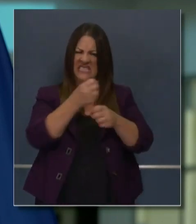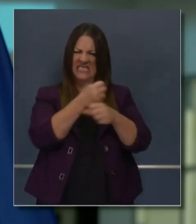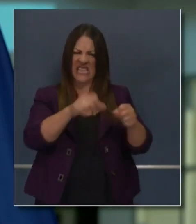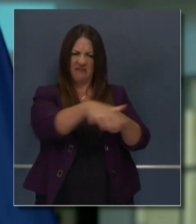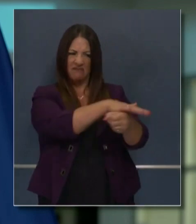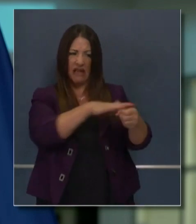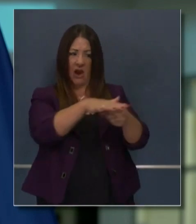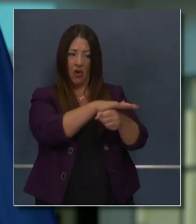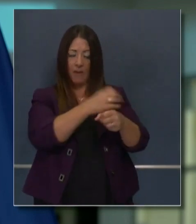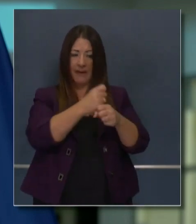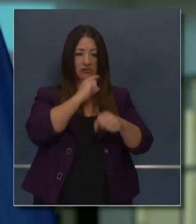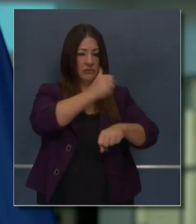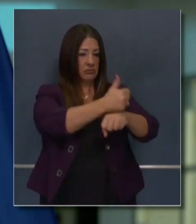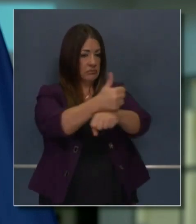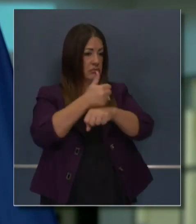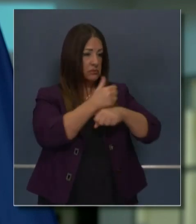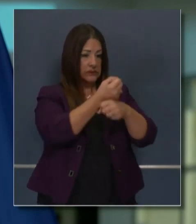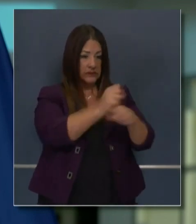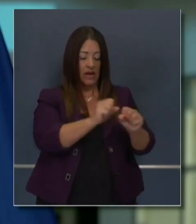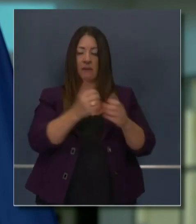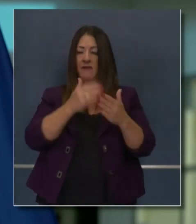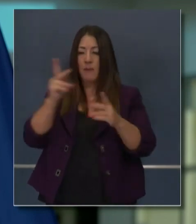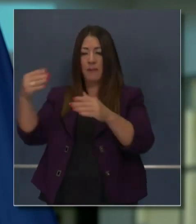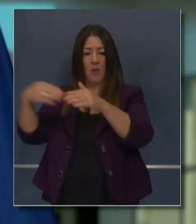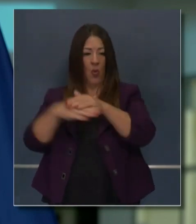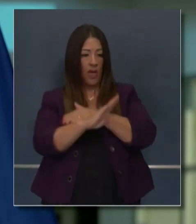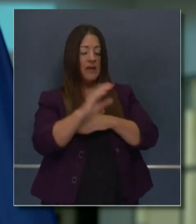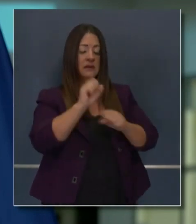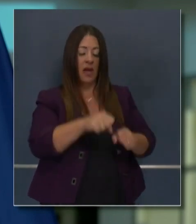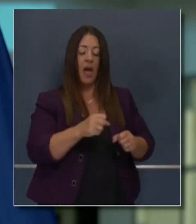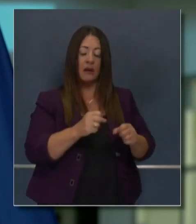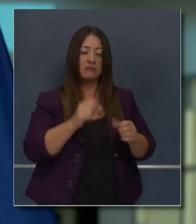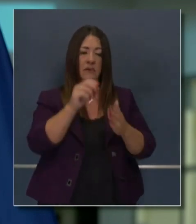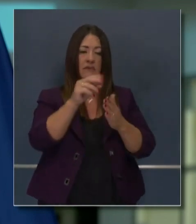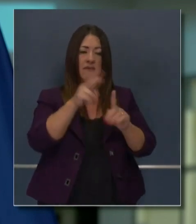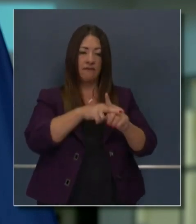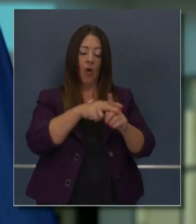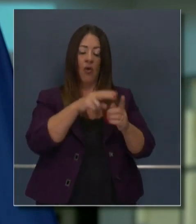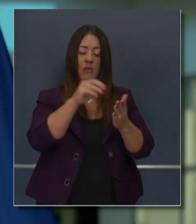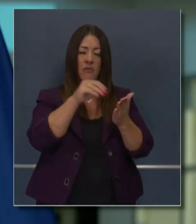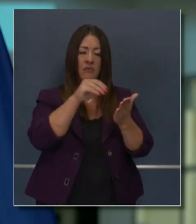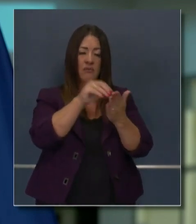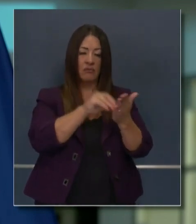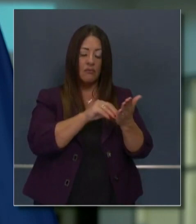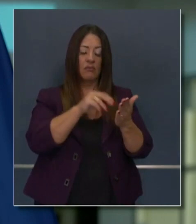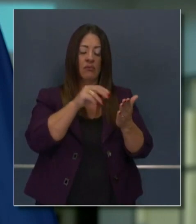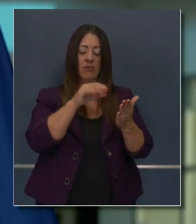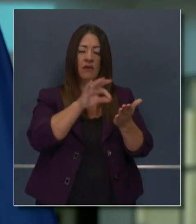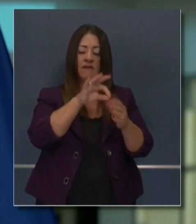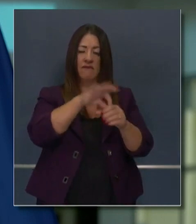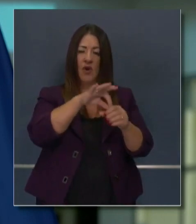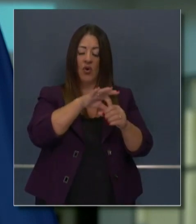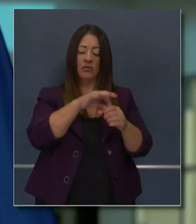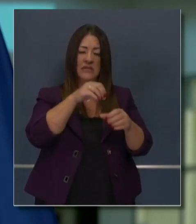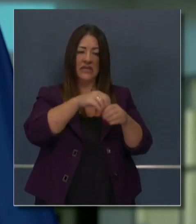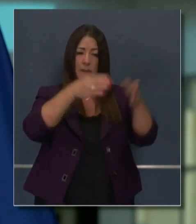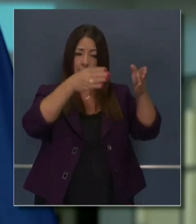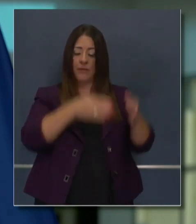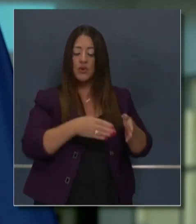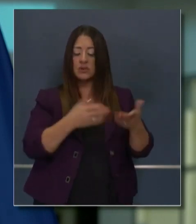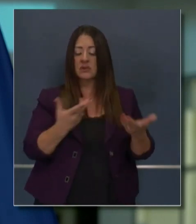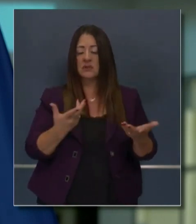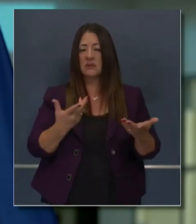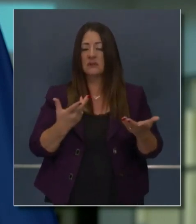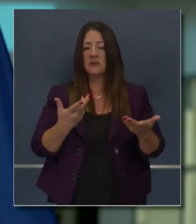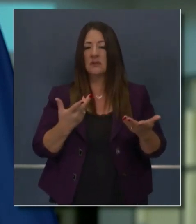was conducive to the expression of one's fundamental and constitutional right